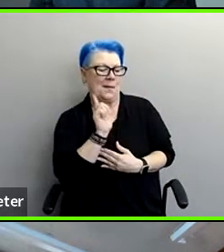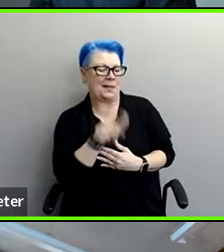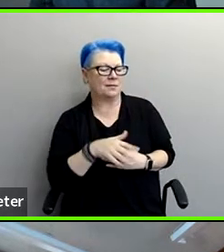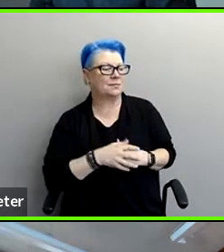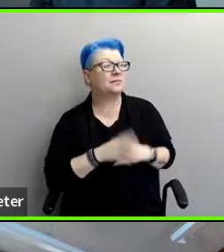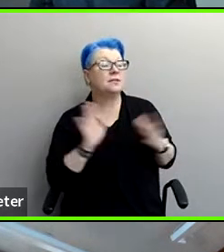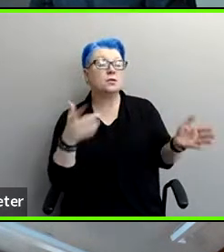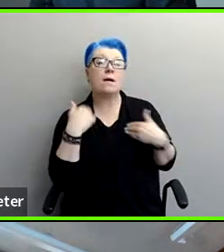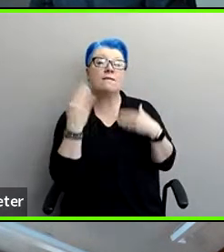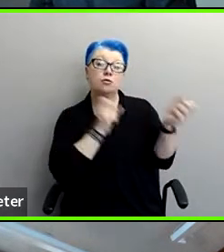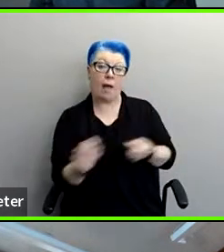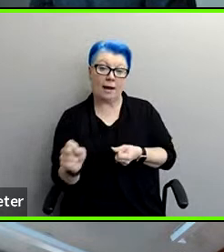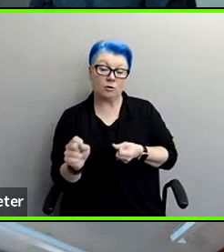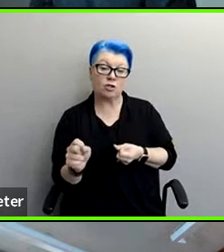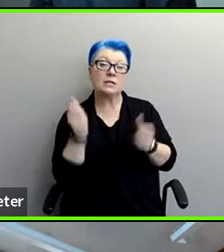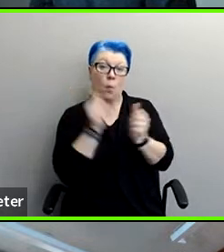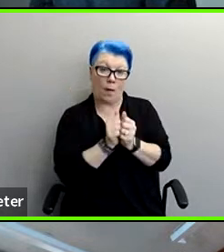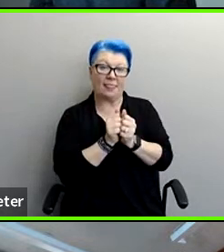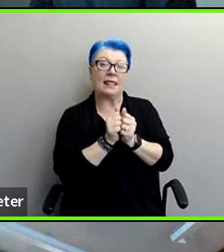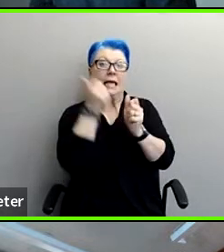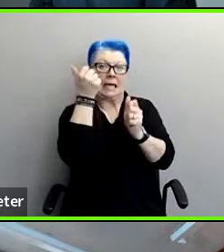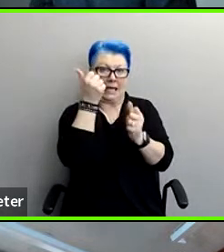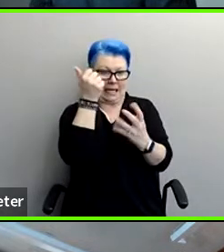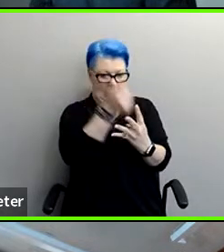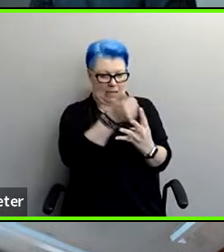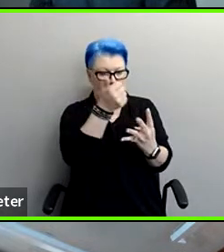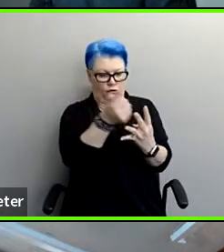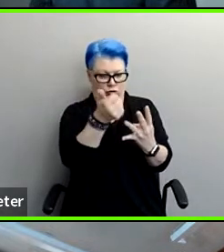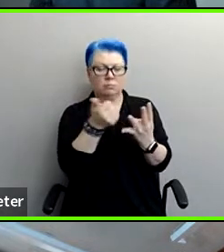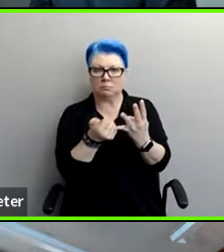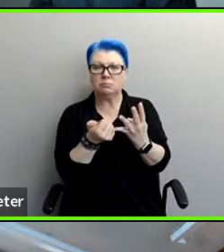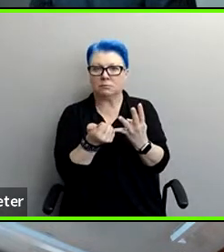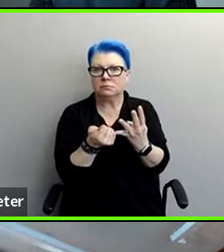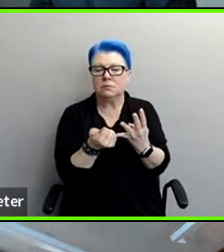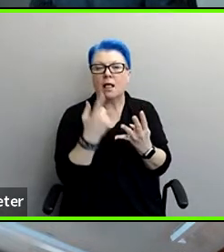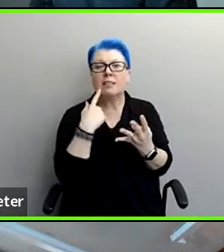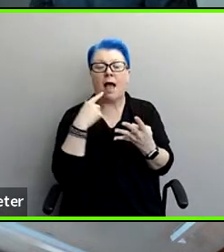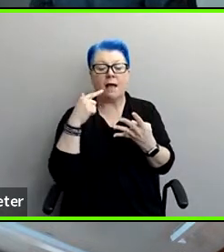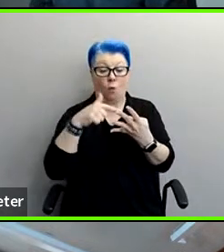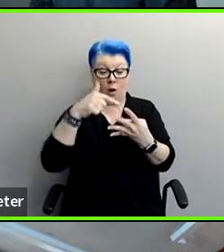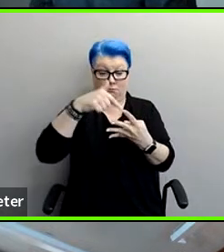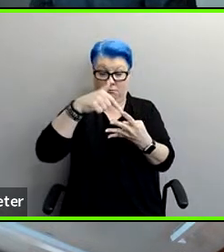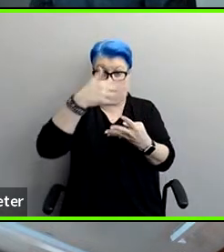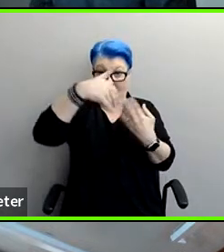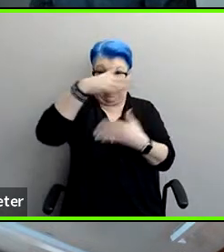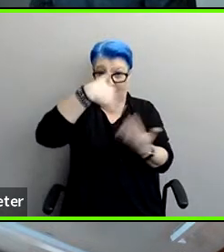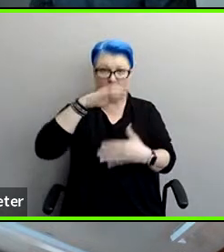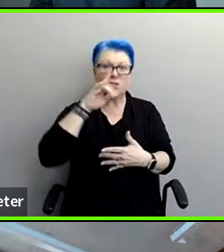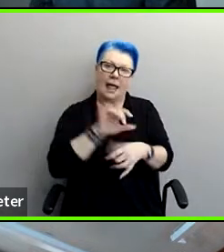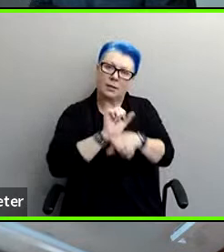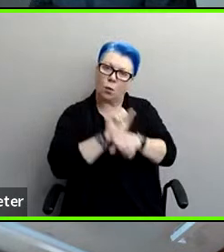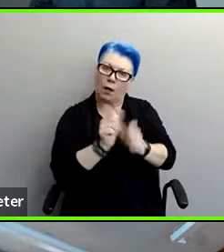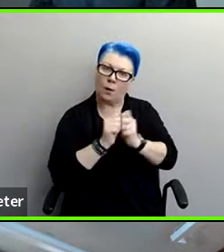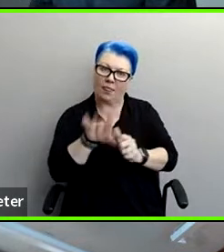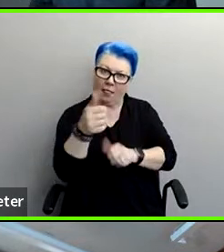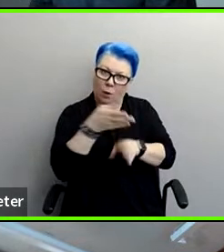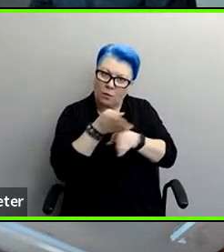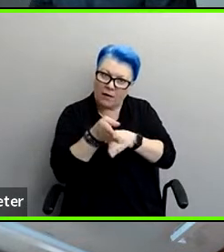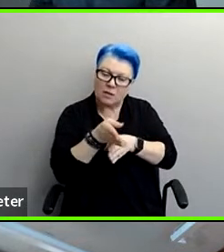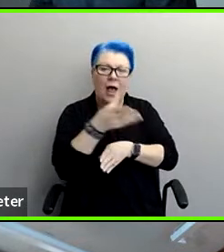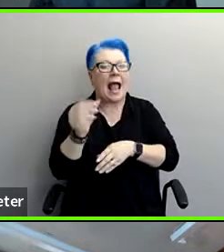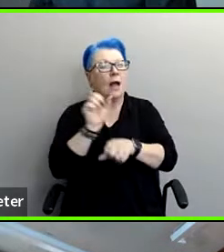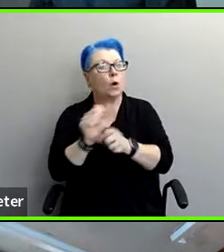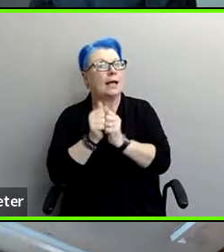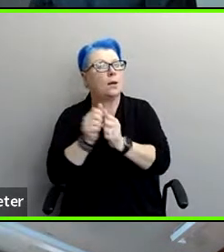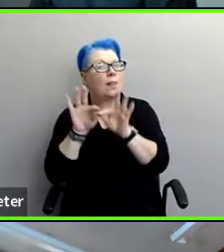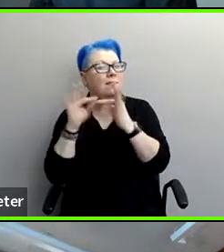are strategies then underneath each of those. For example, under collaboration is working with other professionals. It's also working with